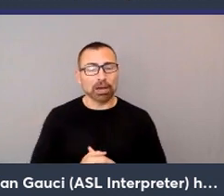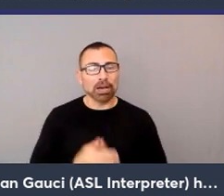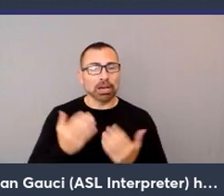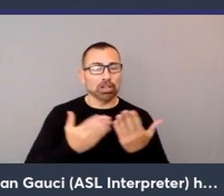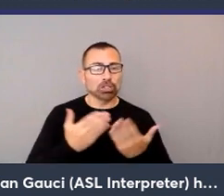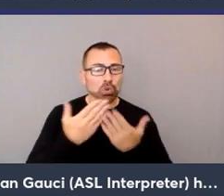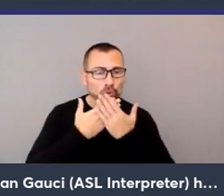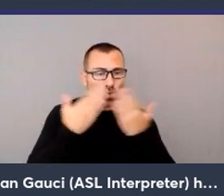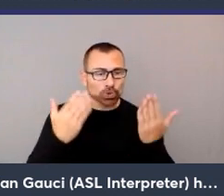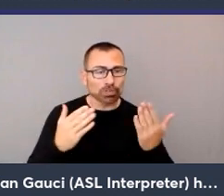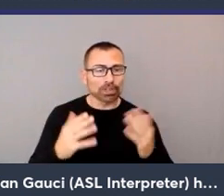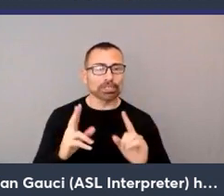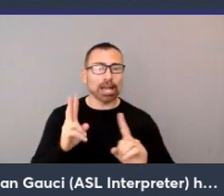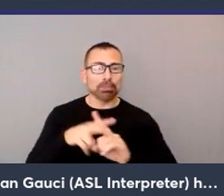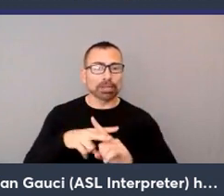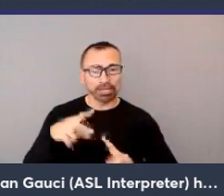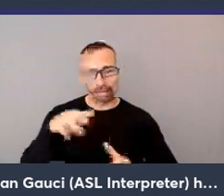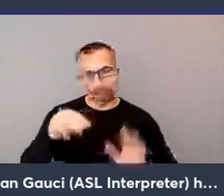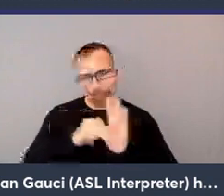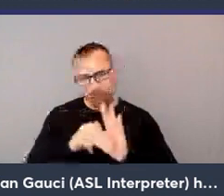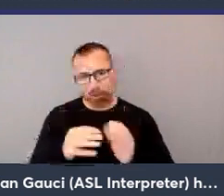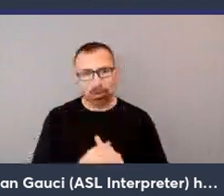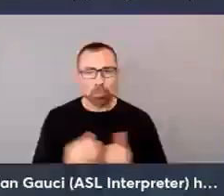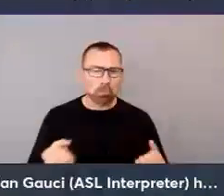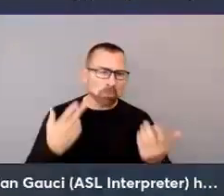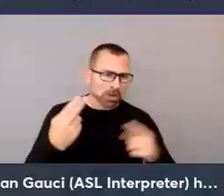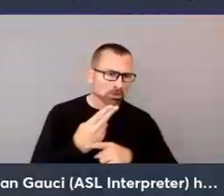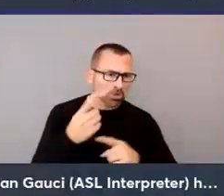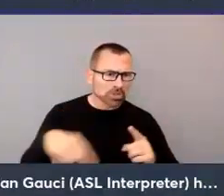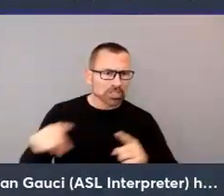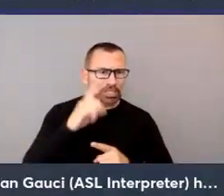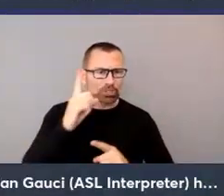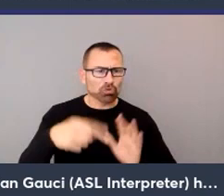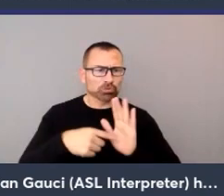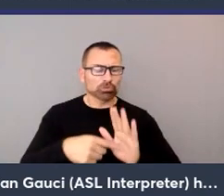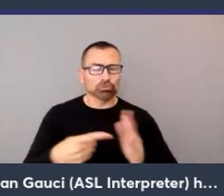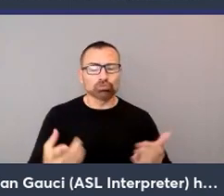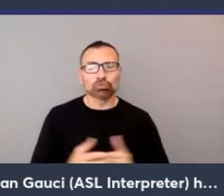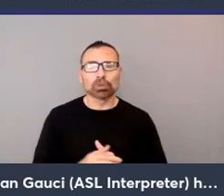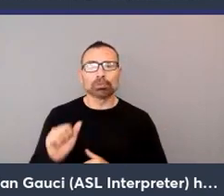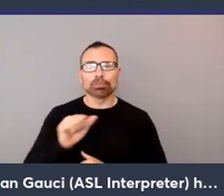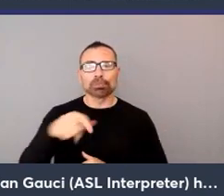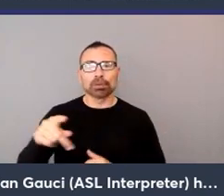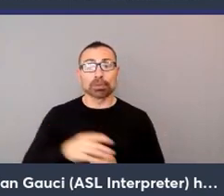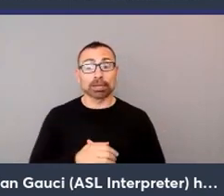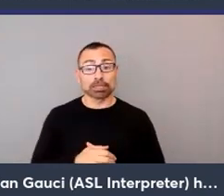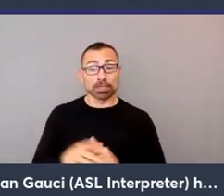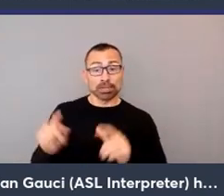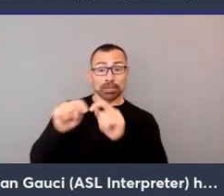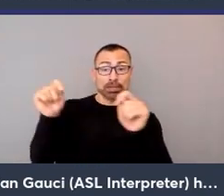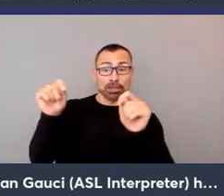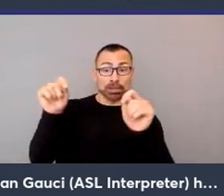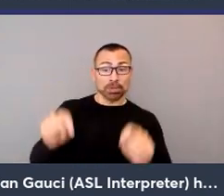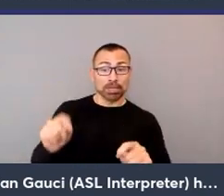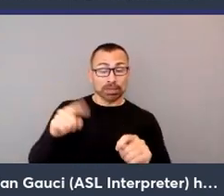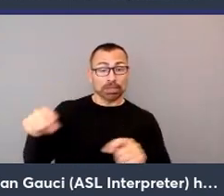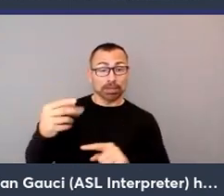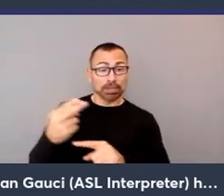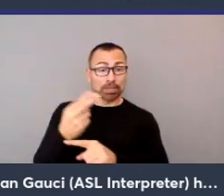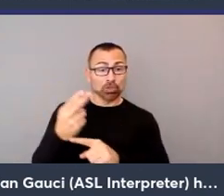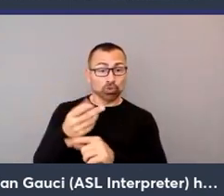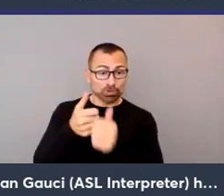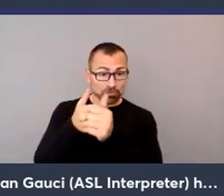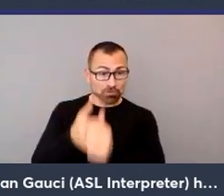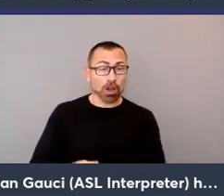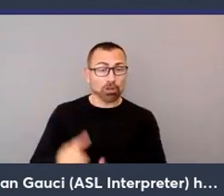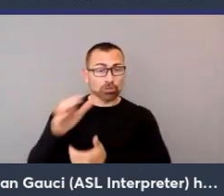what a lot of customers use to model their service applications. And so the template that they use is actually very closely following the